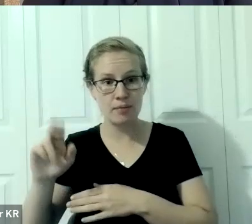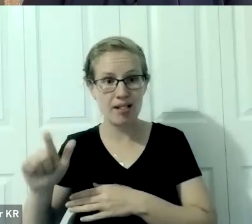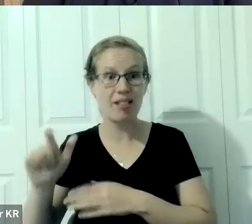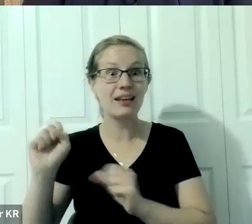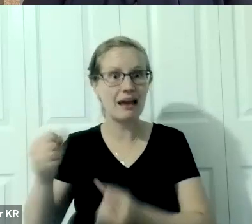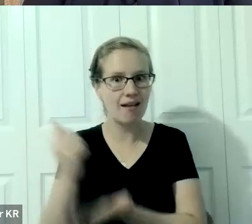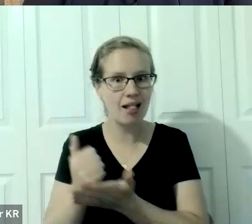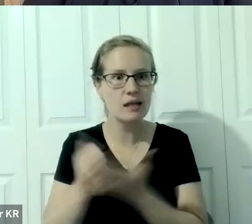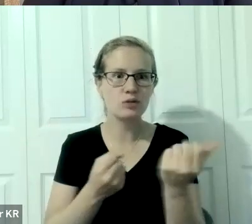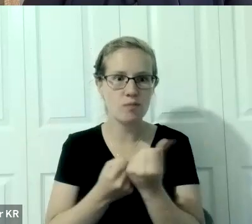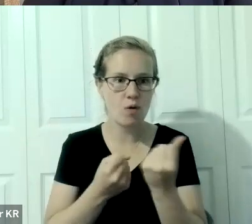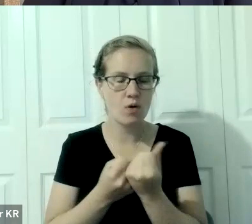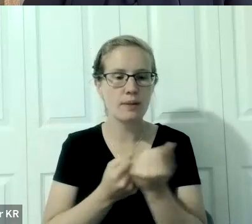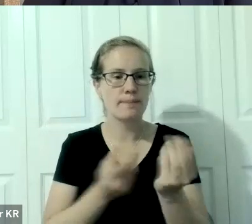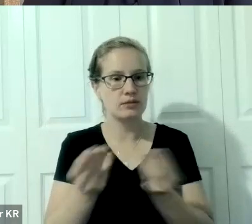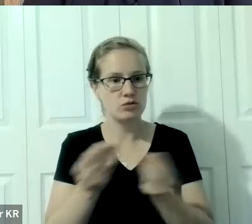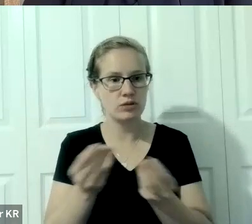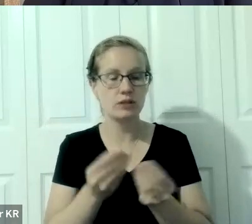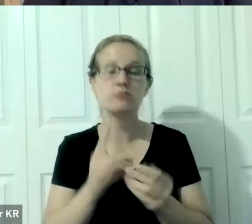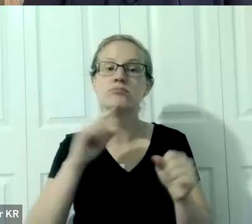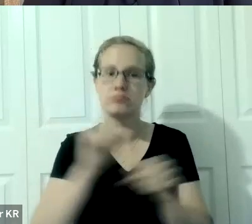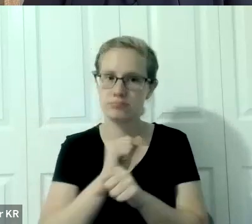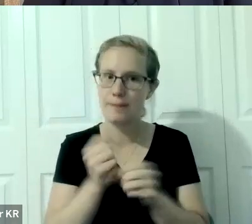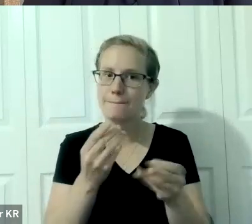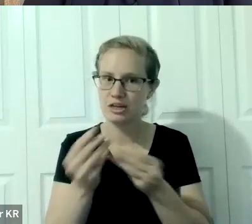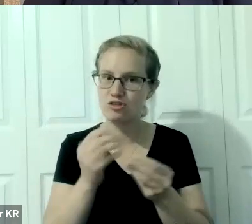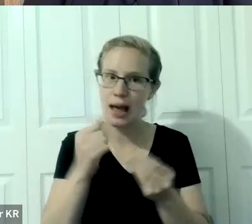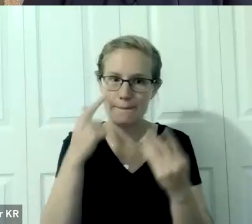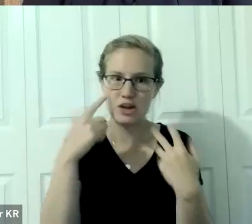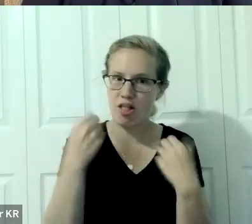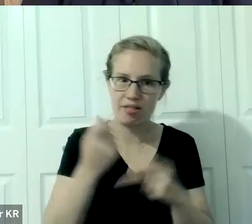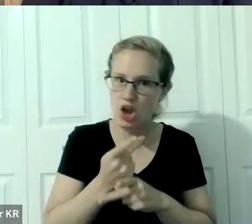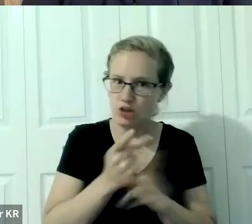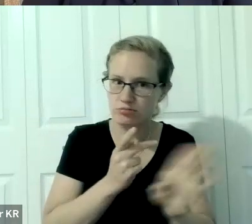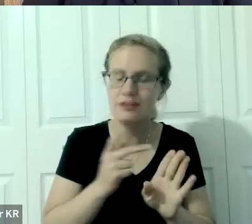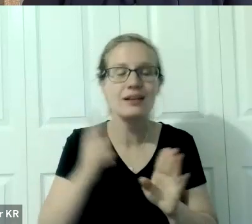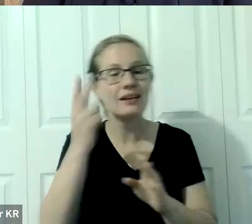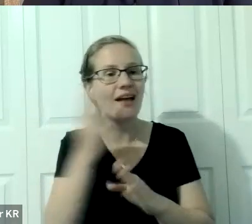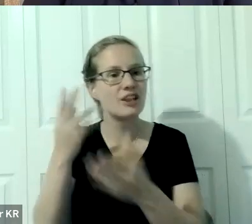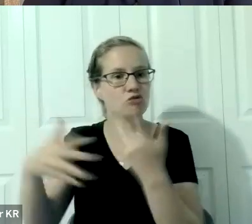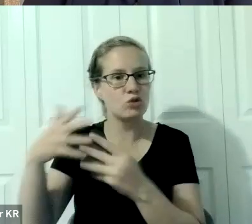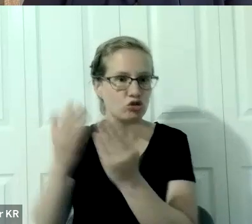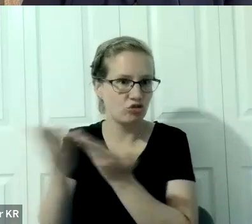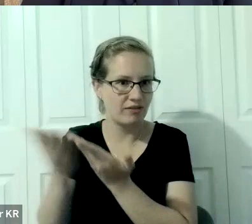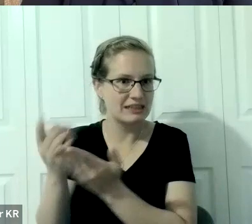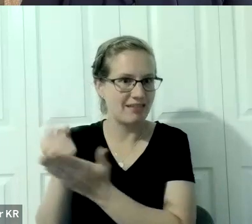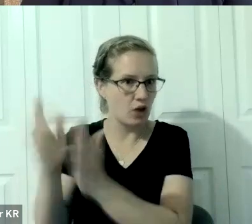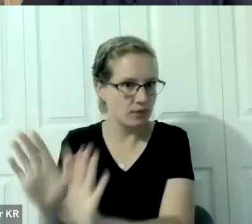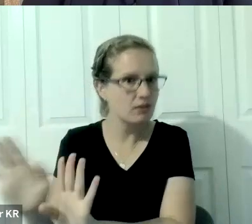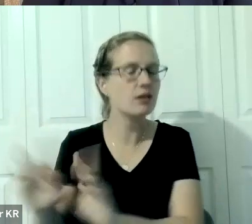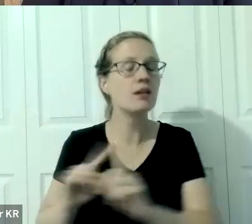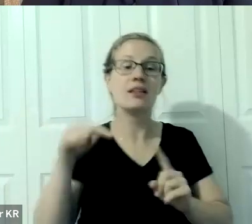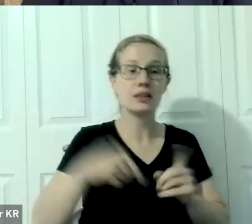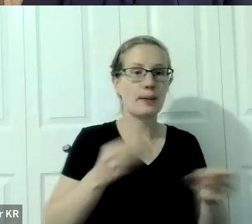out to support a ministry. And it is a ministry, it's not mental health care. Catholic social services and that might have the therapist. This